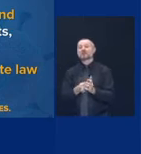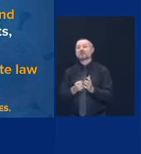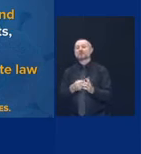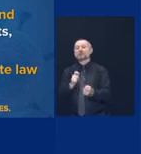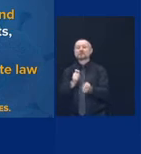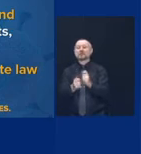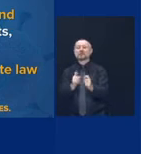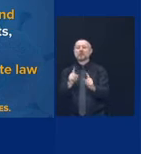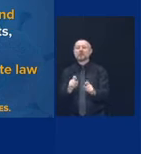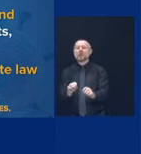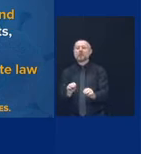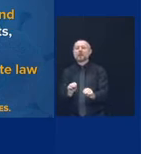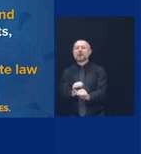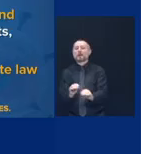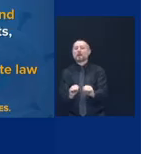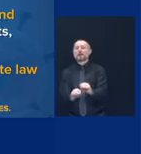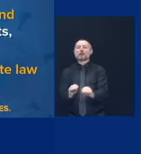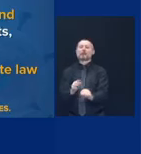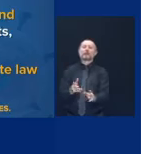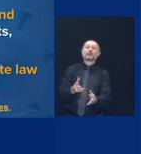they change, they don't